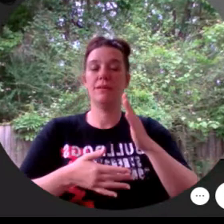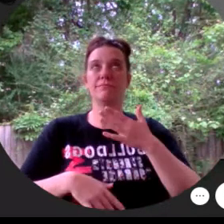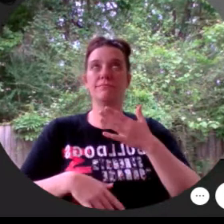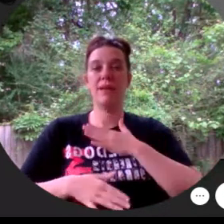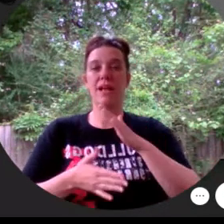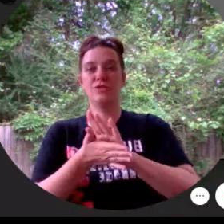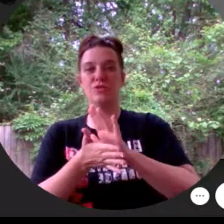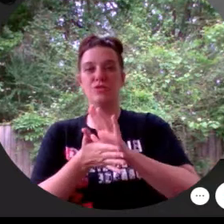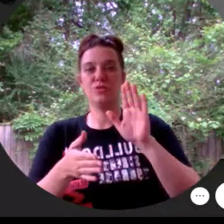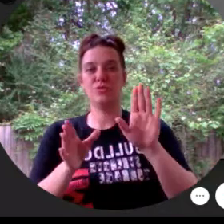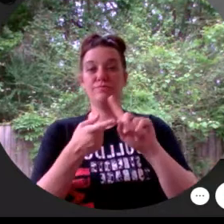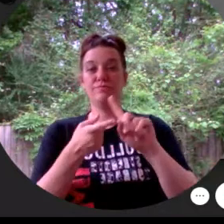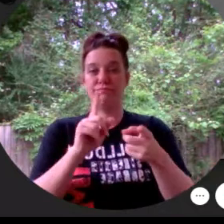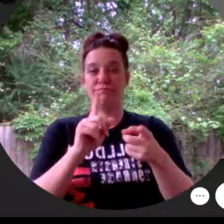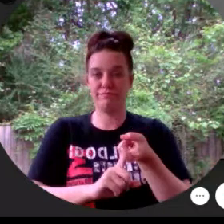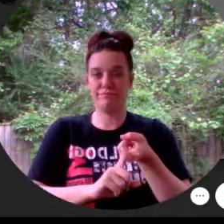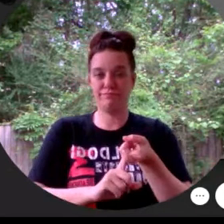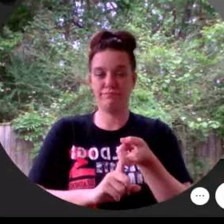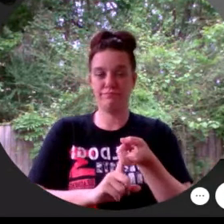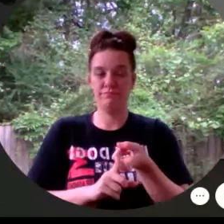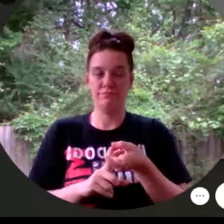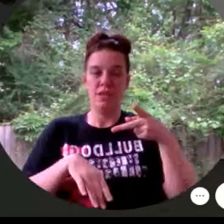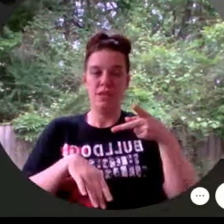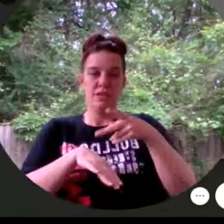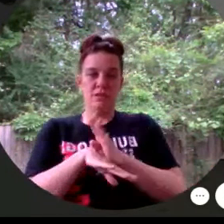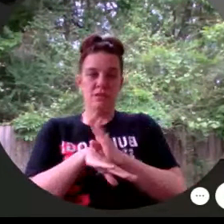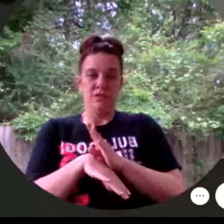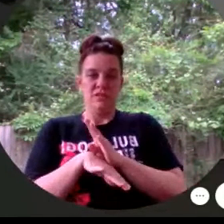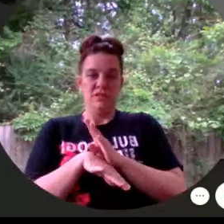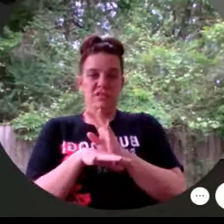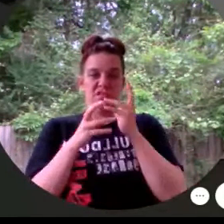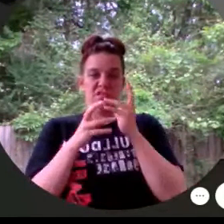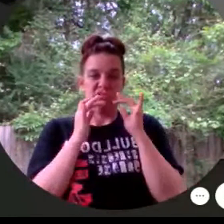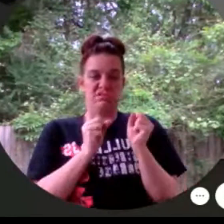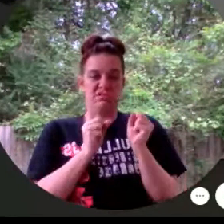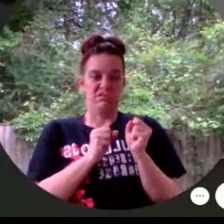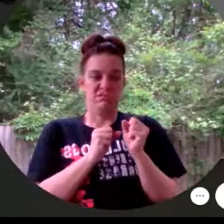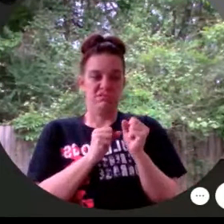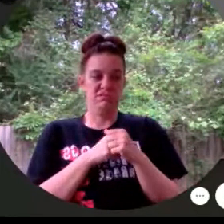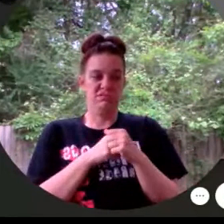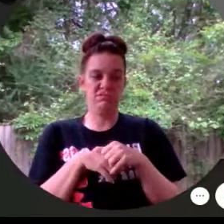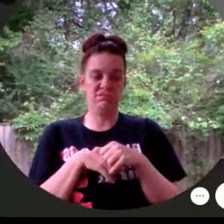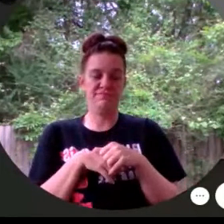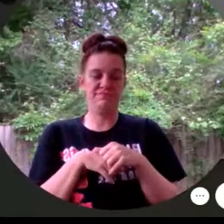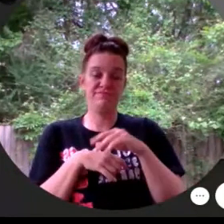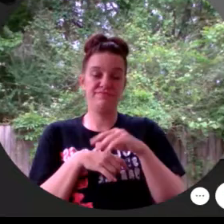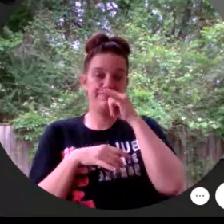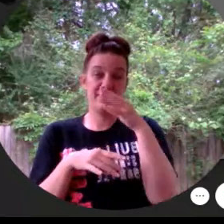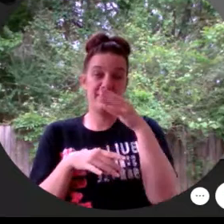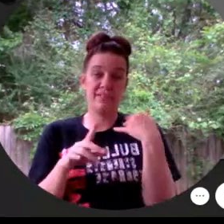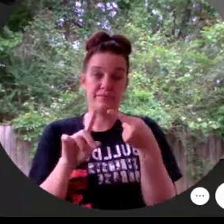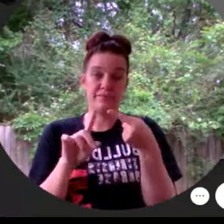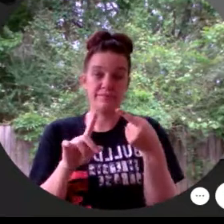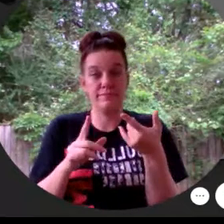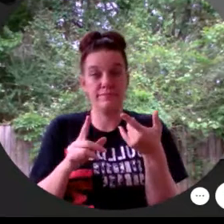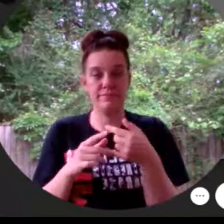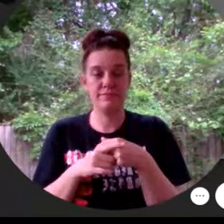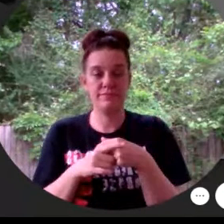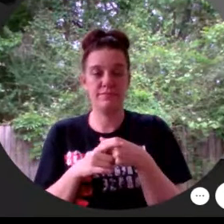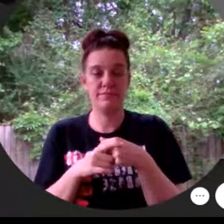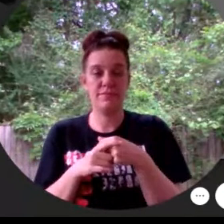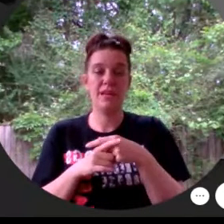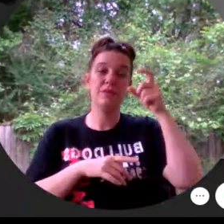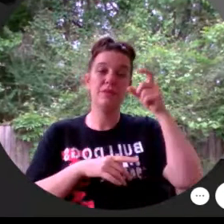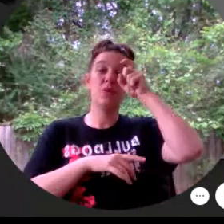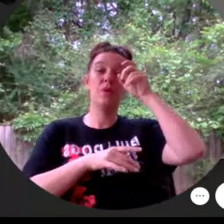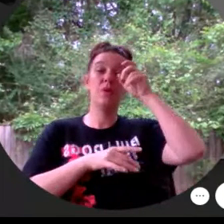Principal Barkin grunted. The kid had a point. It had been a wise